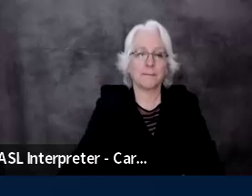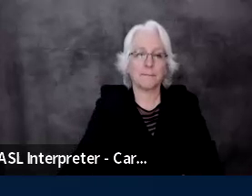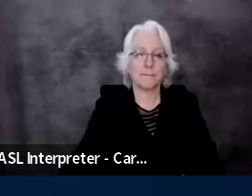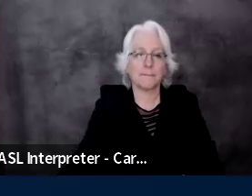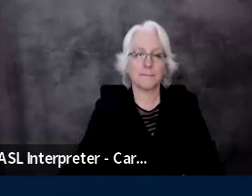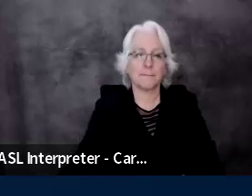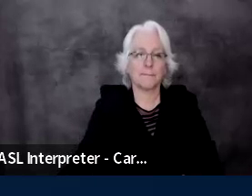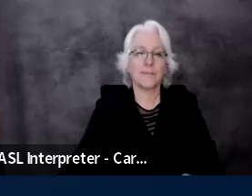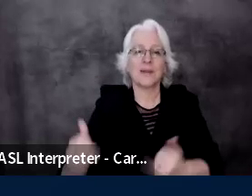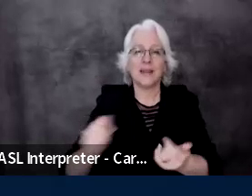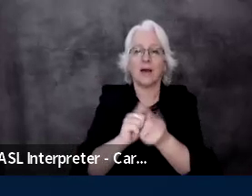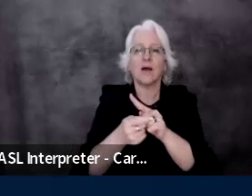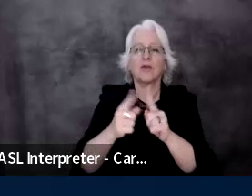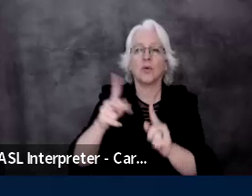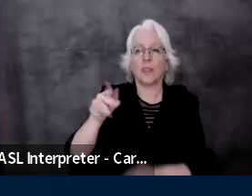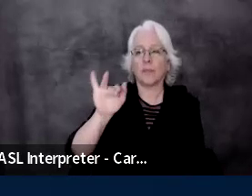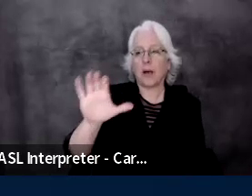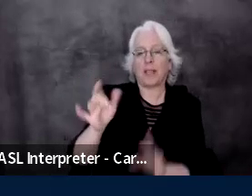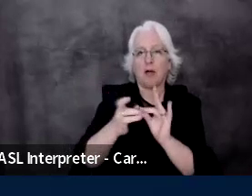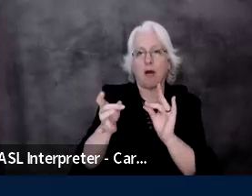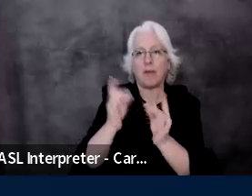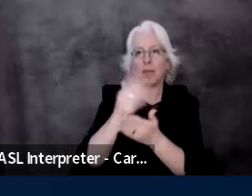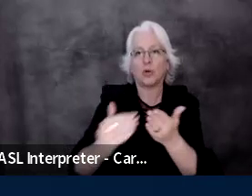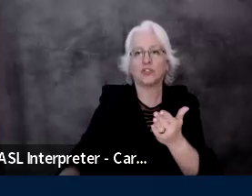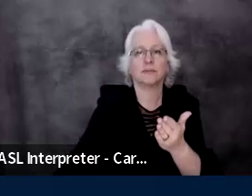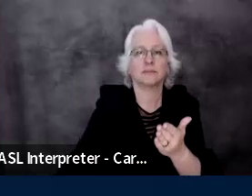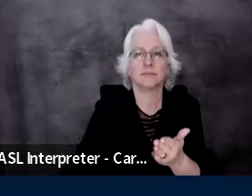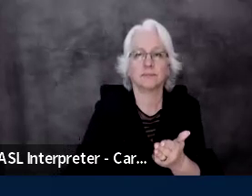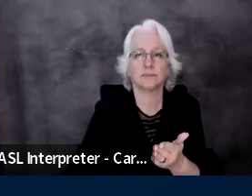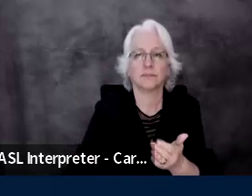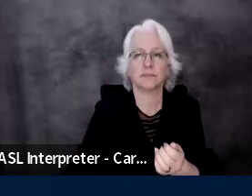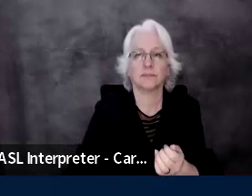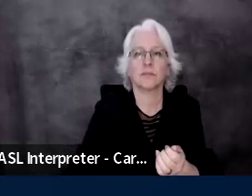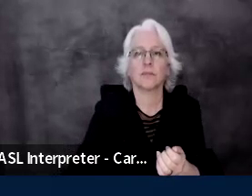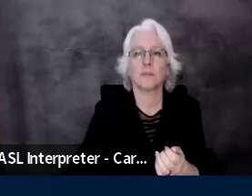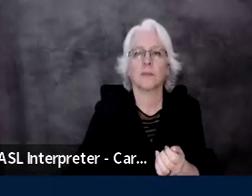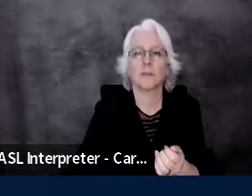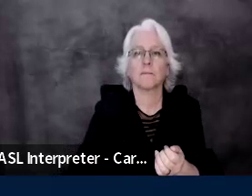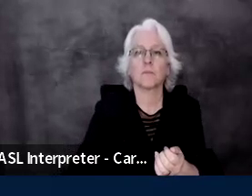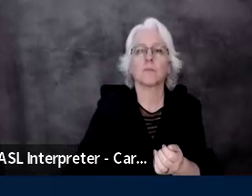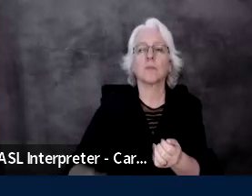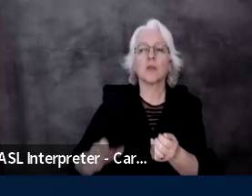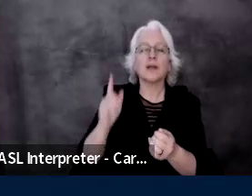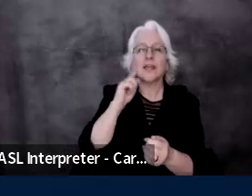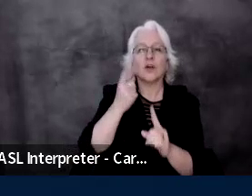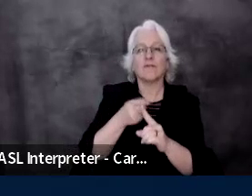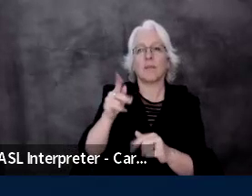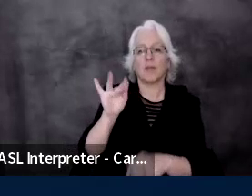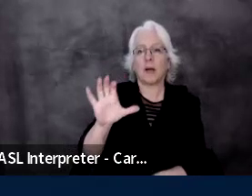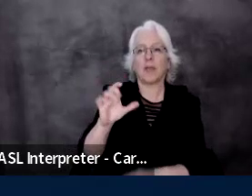to the public comment portion of the hearing, which is to hear from the public on the intersection of